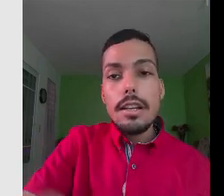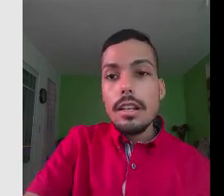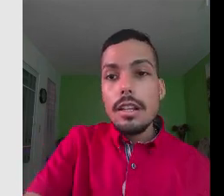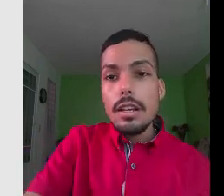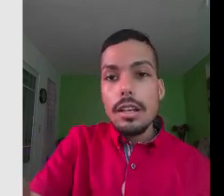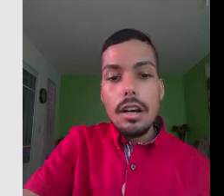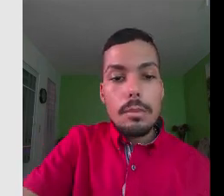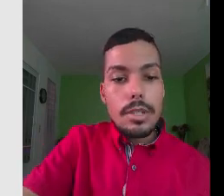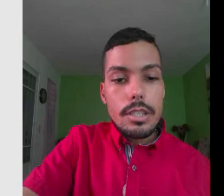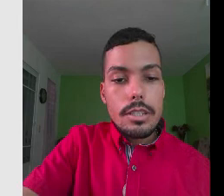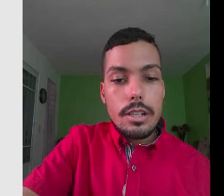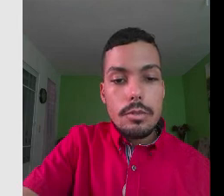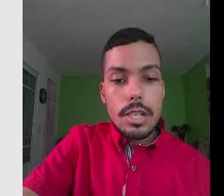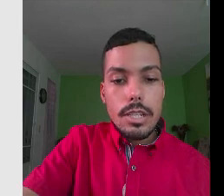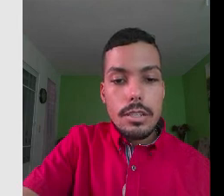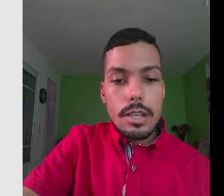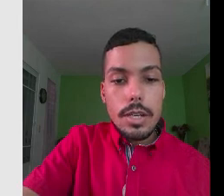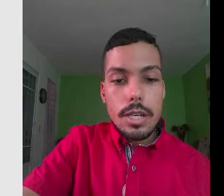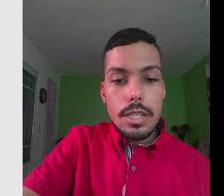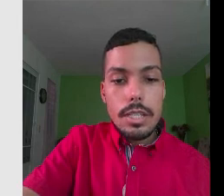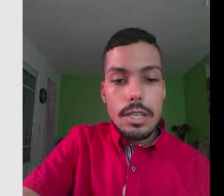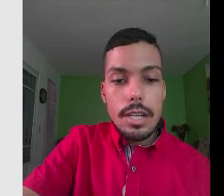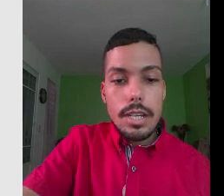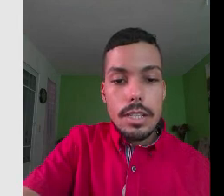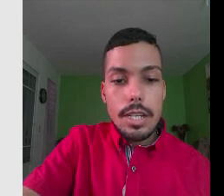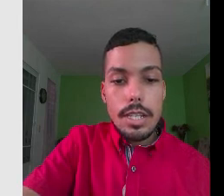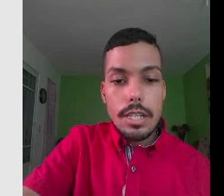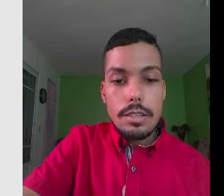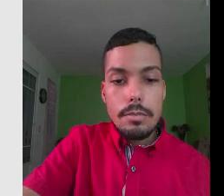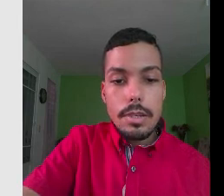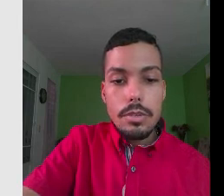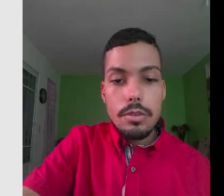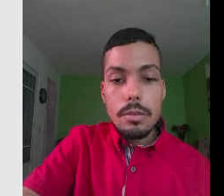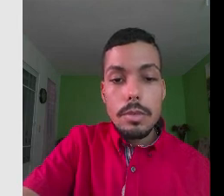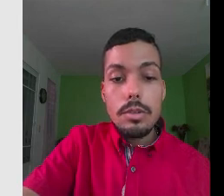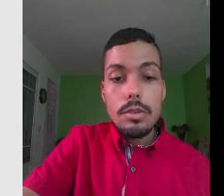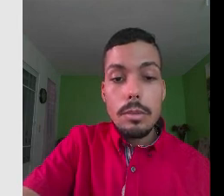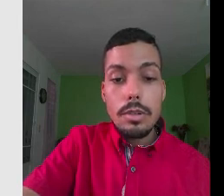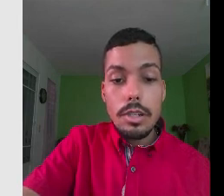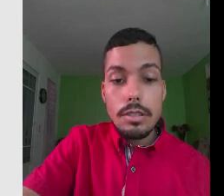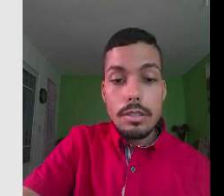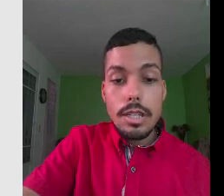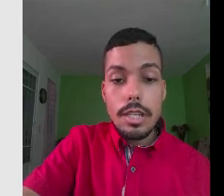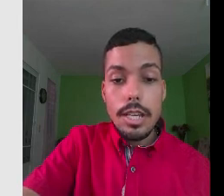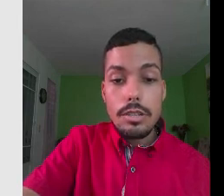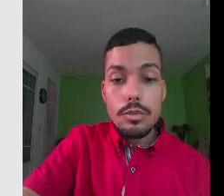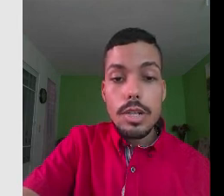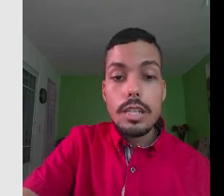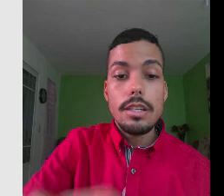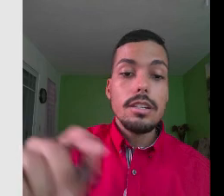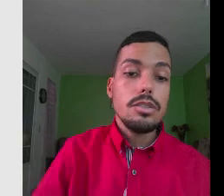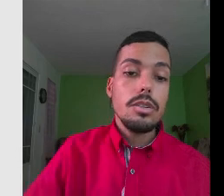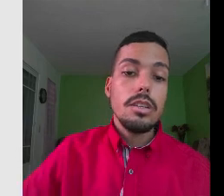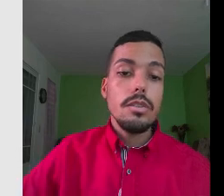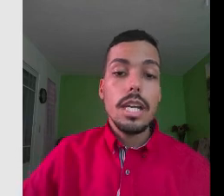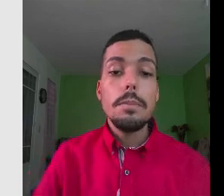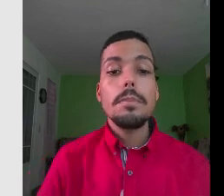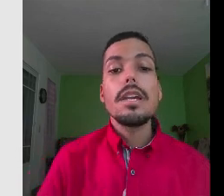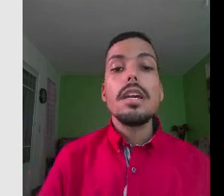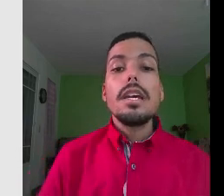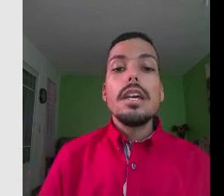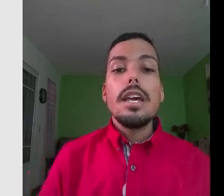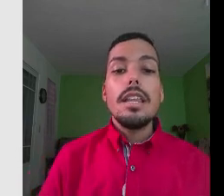in uppercase and lowercase. Tenemos que trazar la letra X en mayúscula y minúscula porque sí, X-ray tiene el sonido,